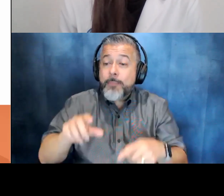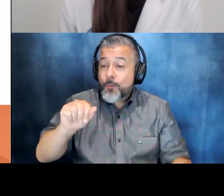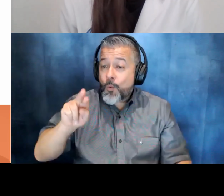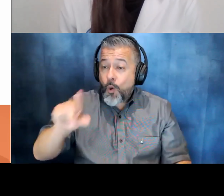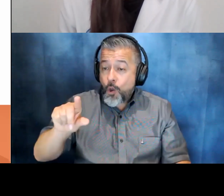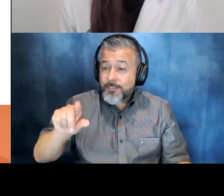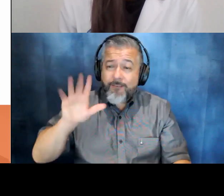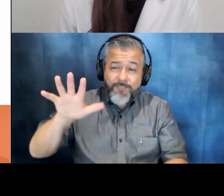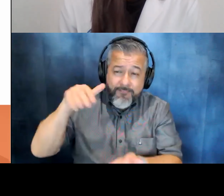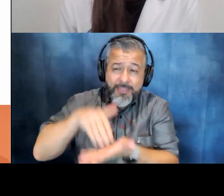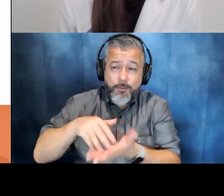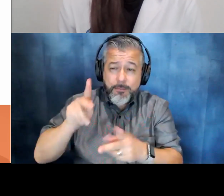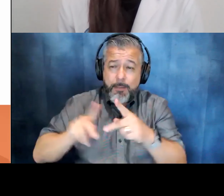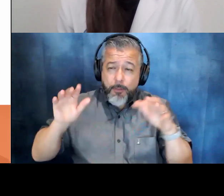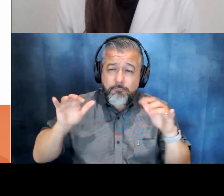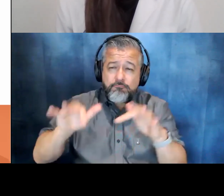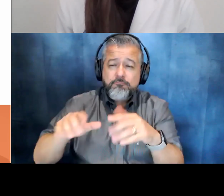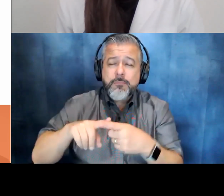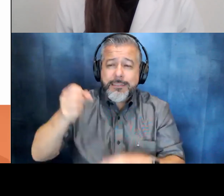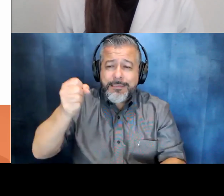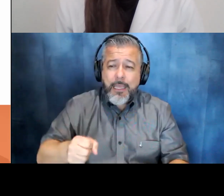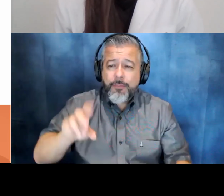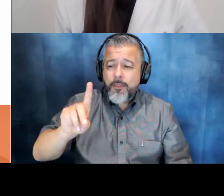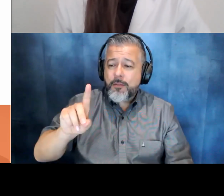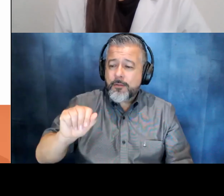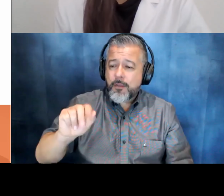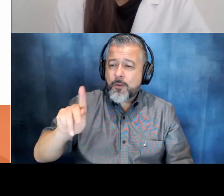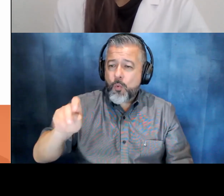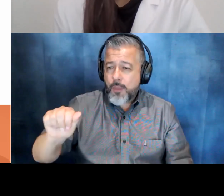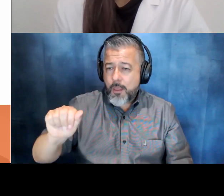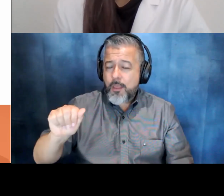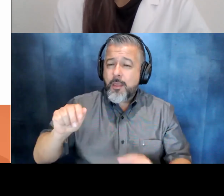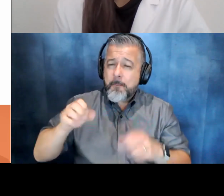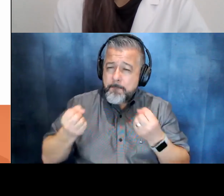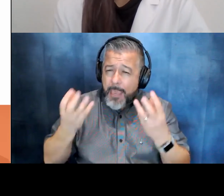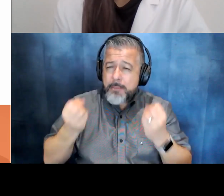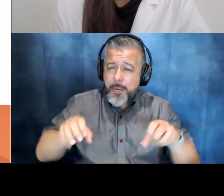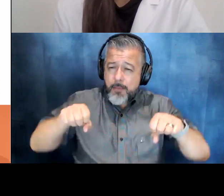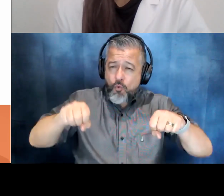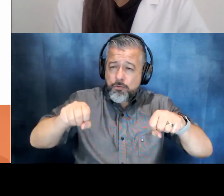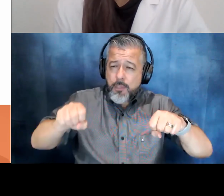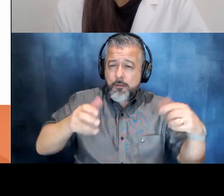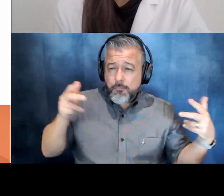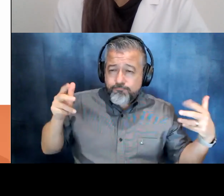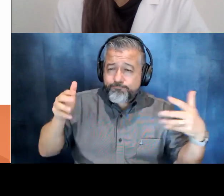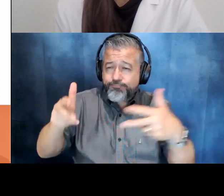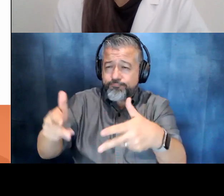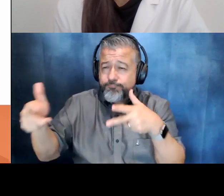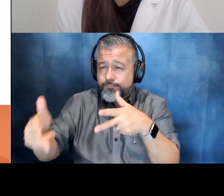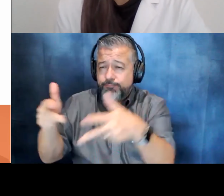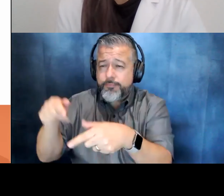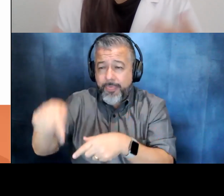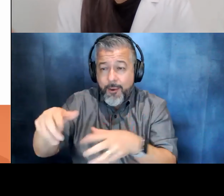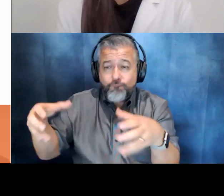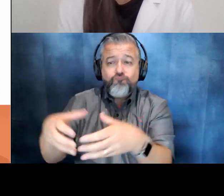the US. I think it was South Dakota. And we don't even know how many cases of COVID that led to because